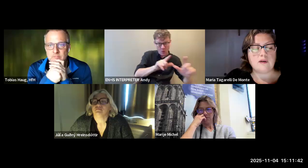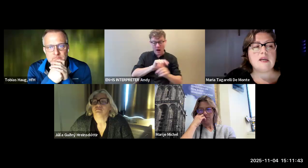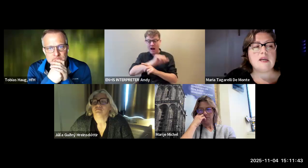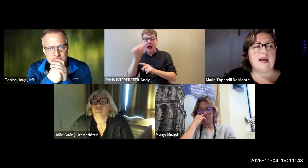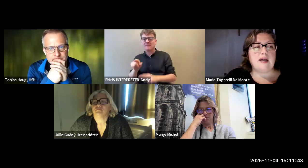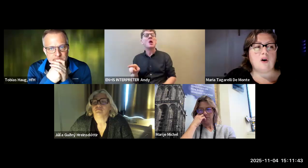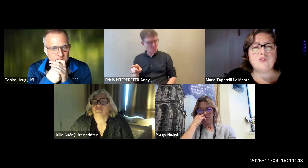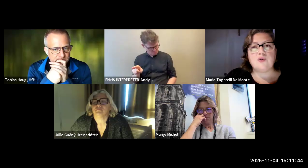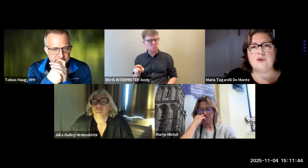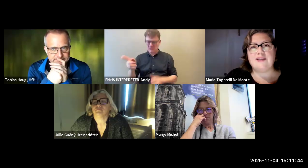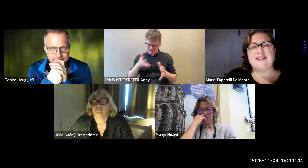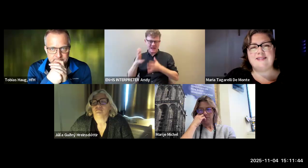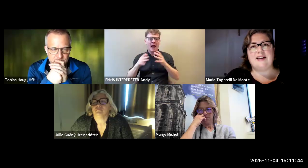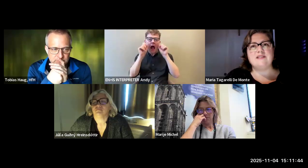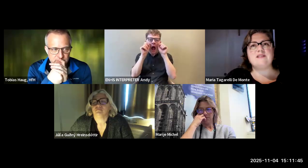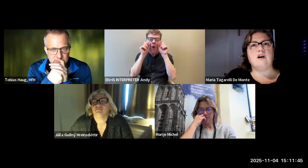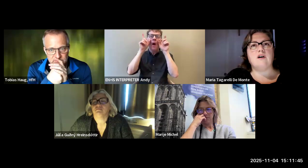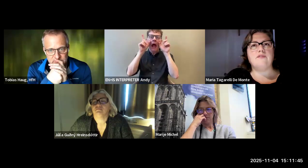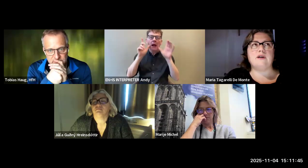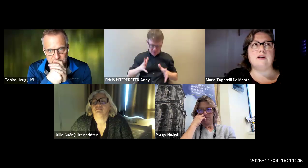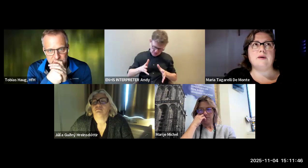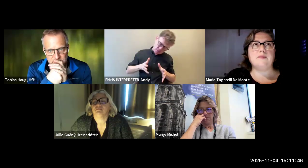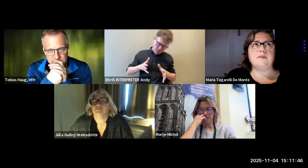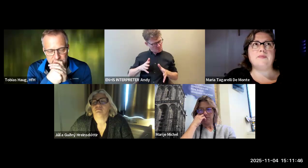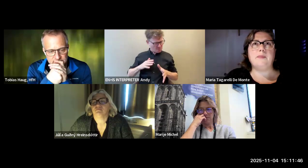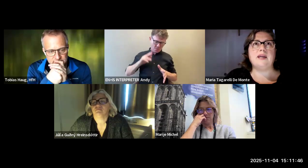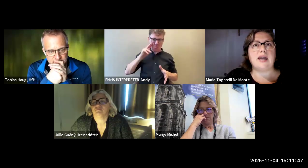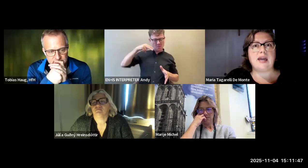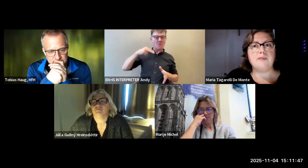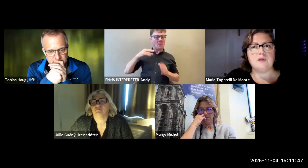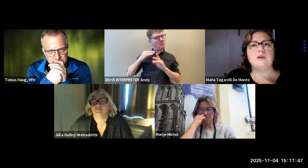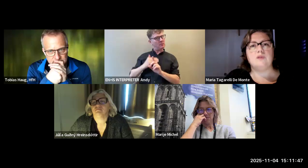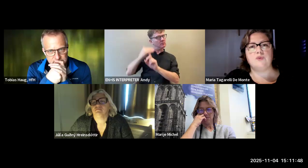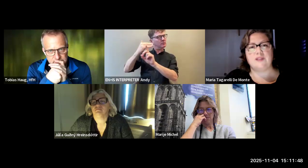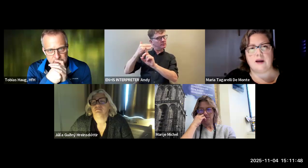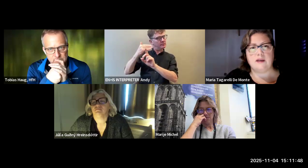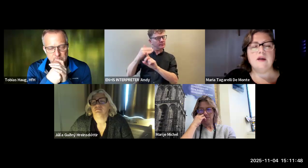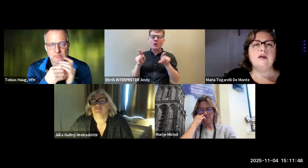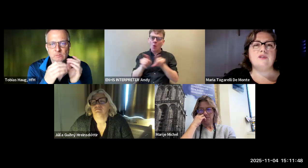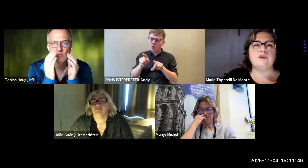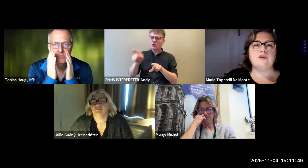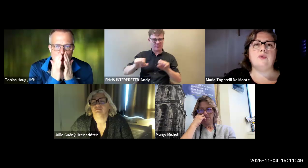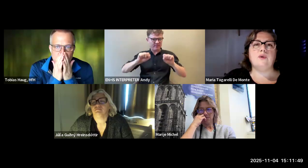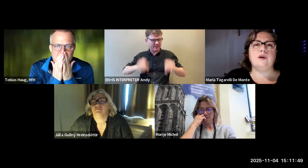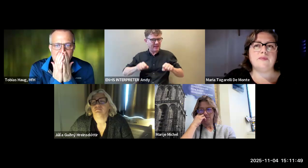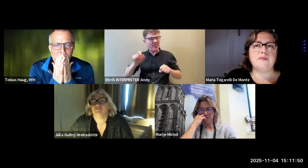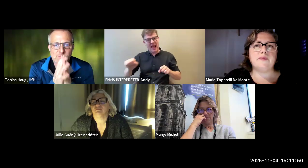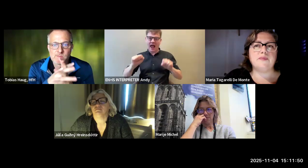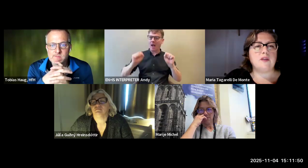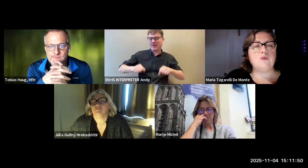signing awareness, and also in the sense of being able to sign.